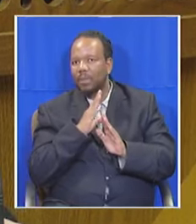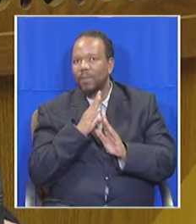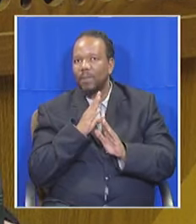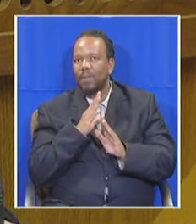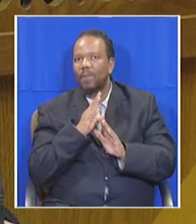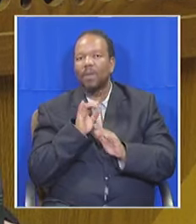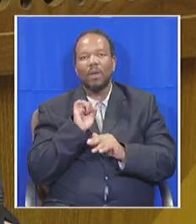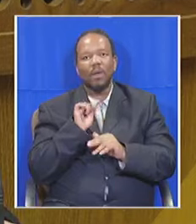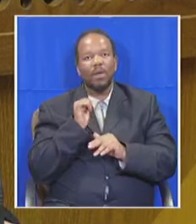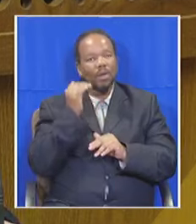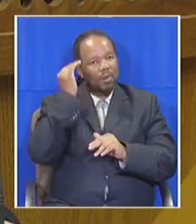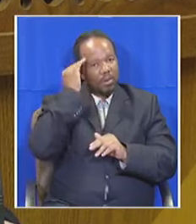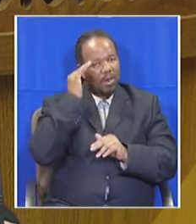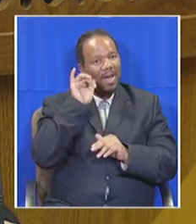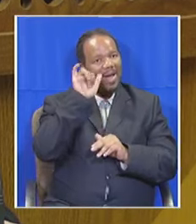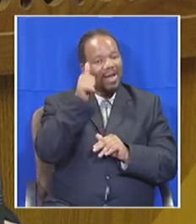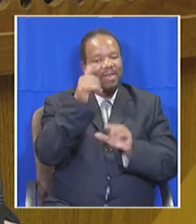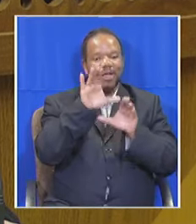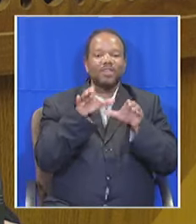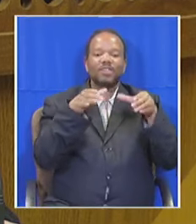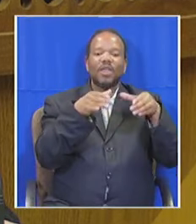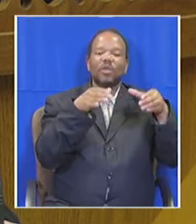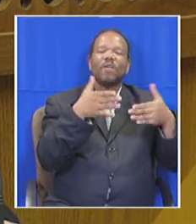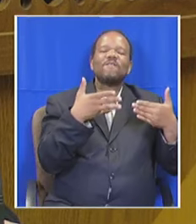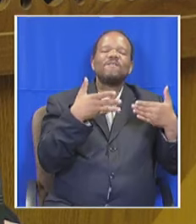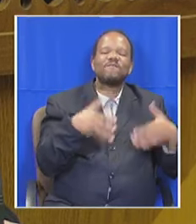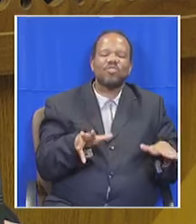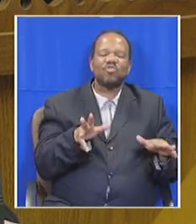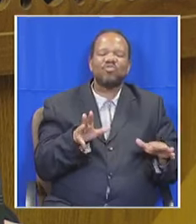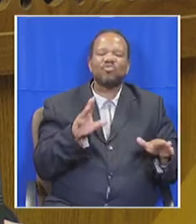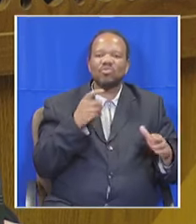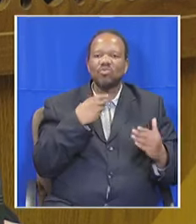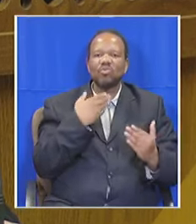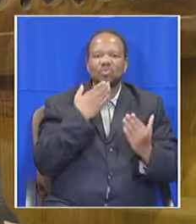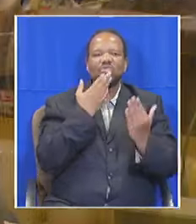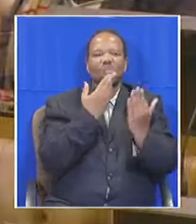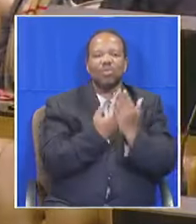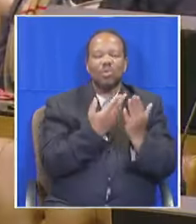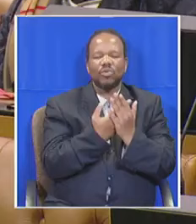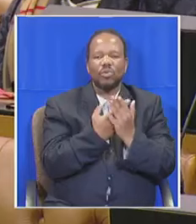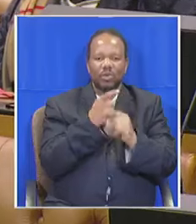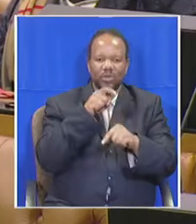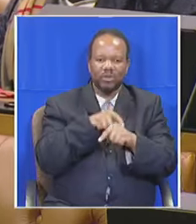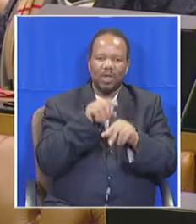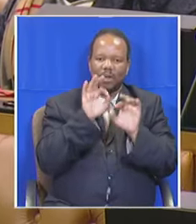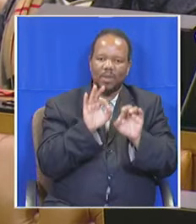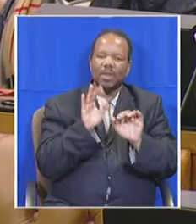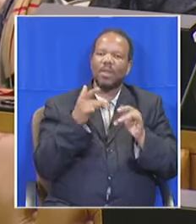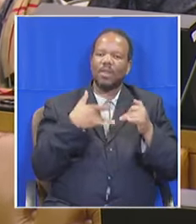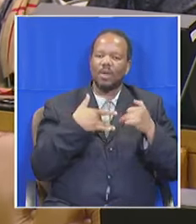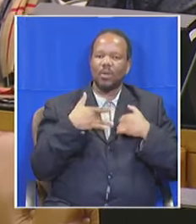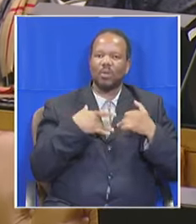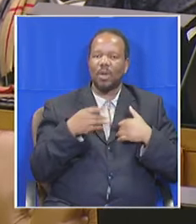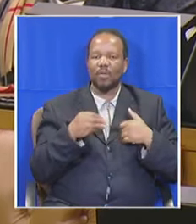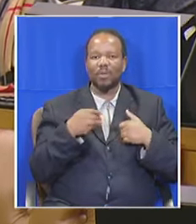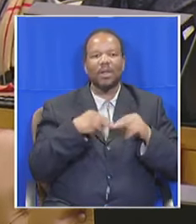other stakeholders made submissions to the committee within the prescribed timeframe, and they presented their concerns. And the National House of Traditional